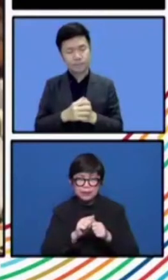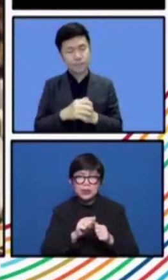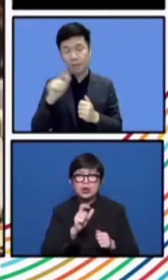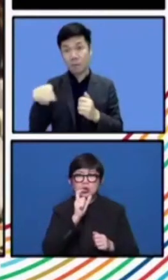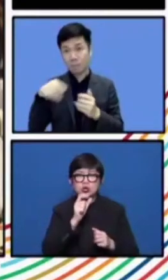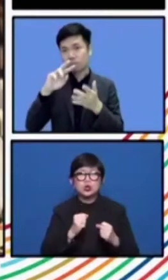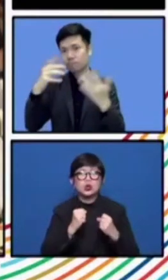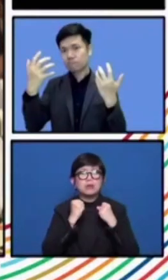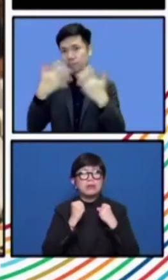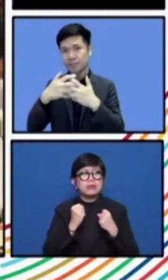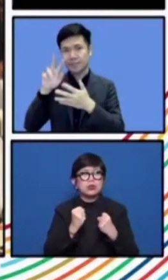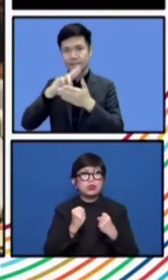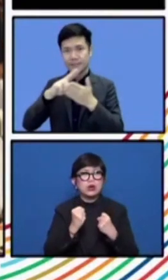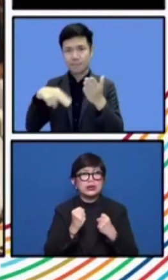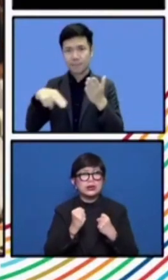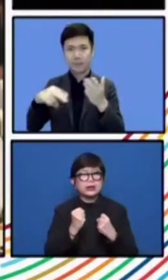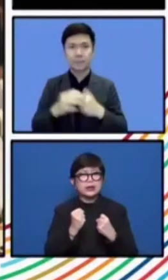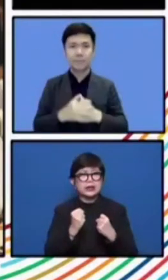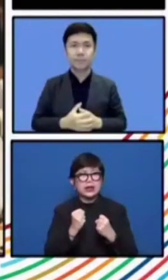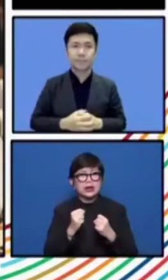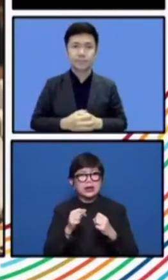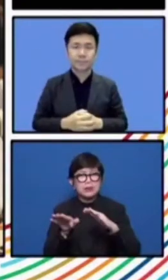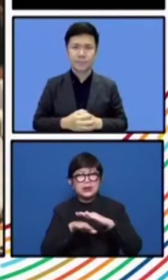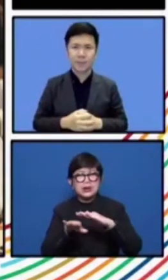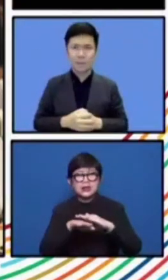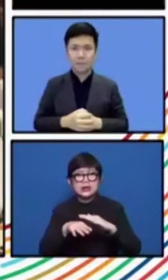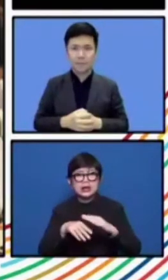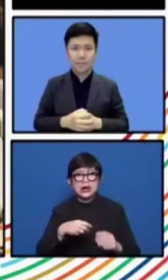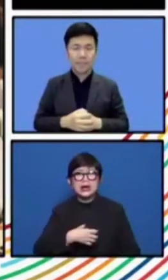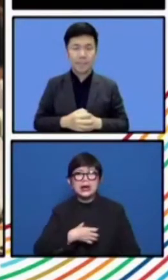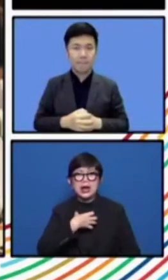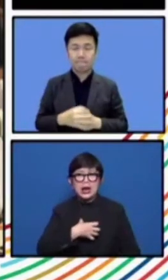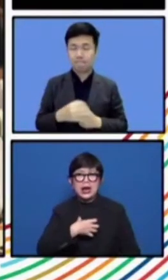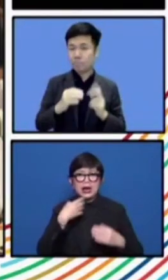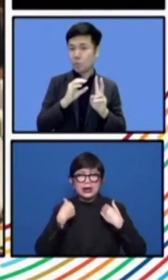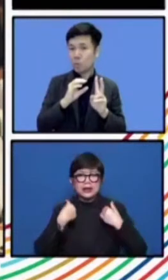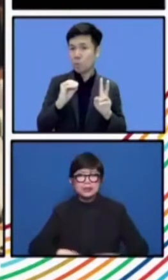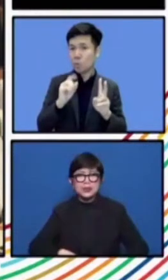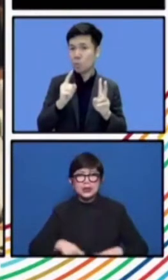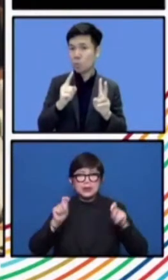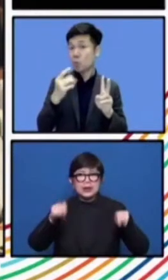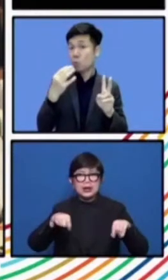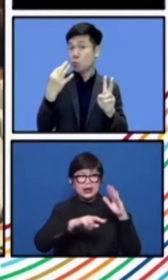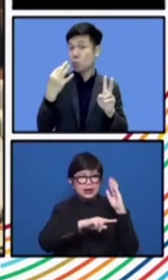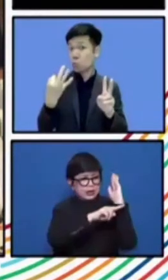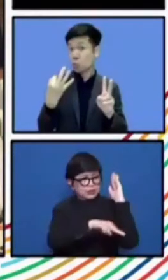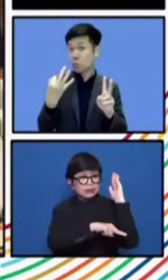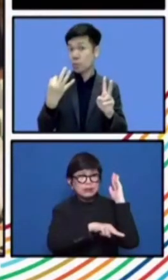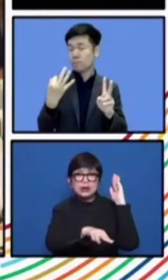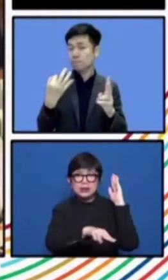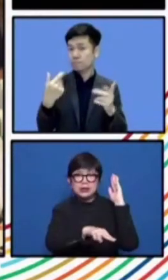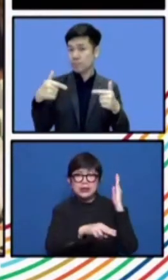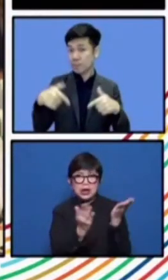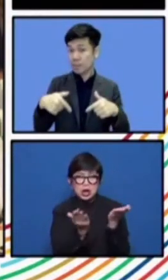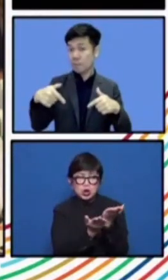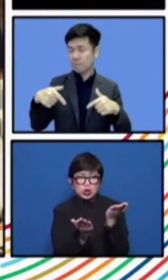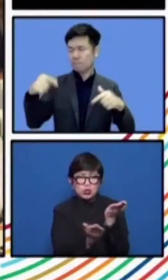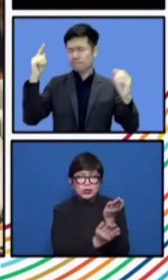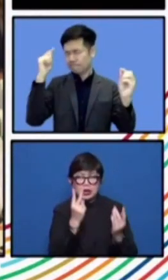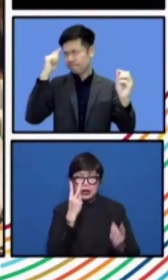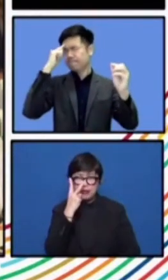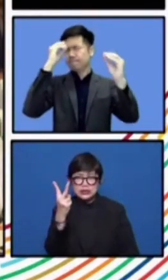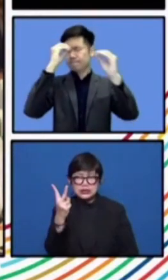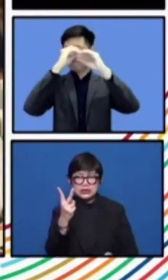crpd 2030 barrier-free Vision document which reveals our vision of an inclusive Society where